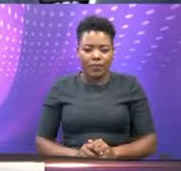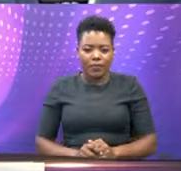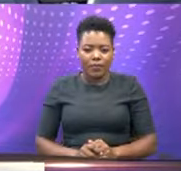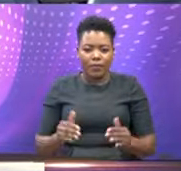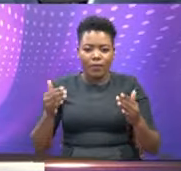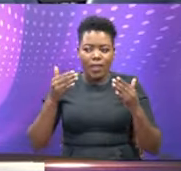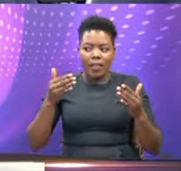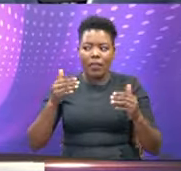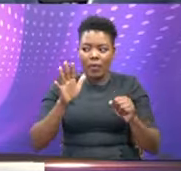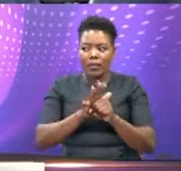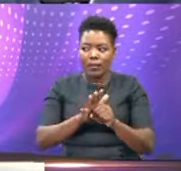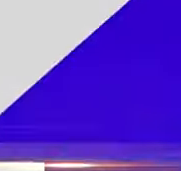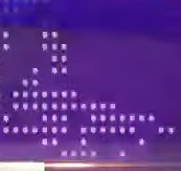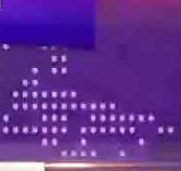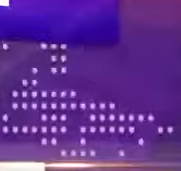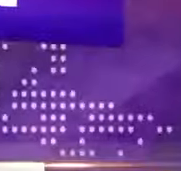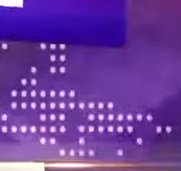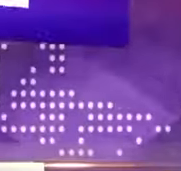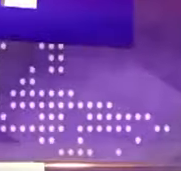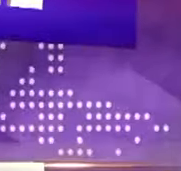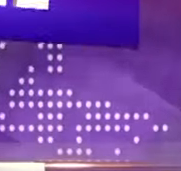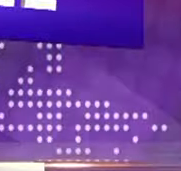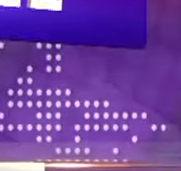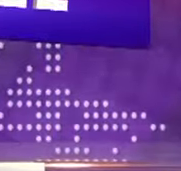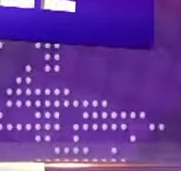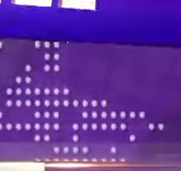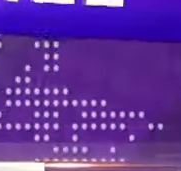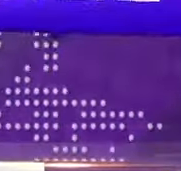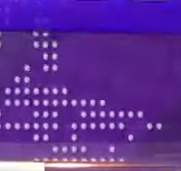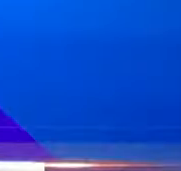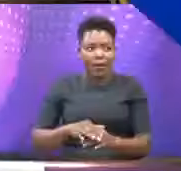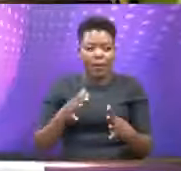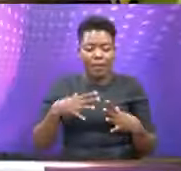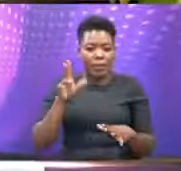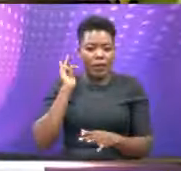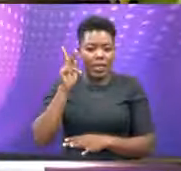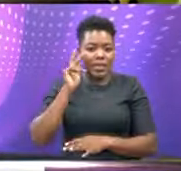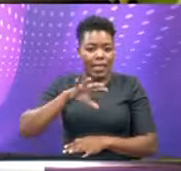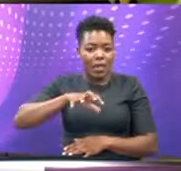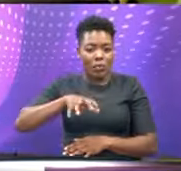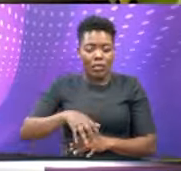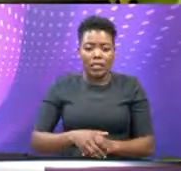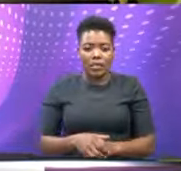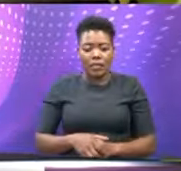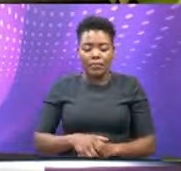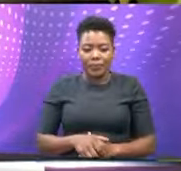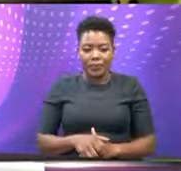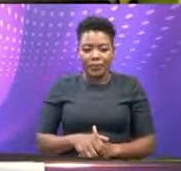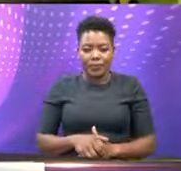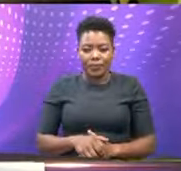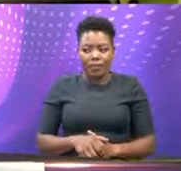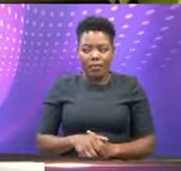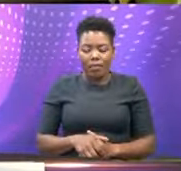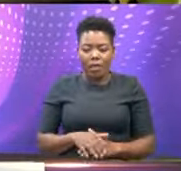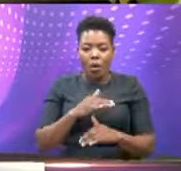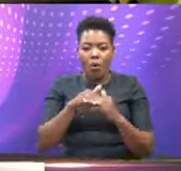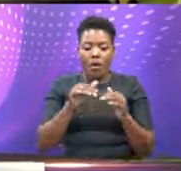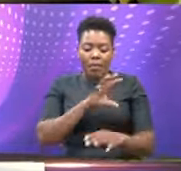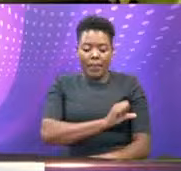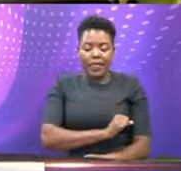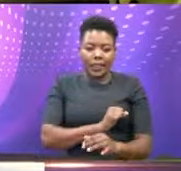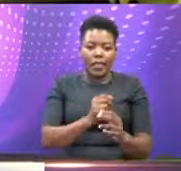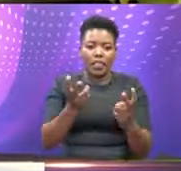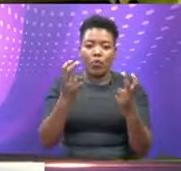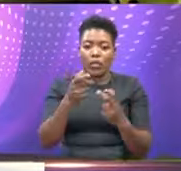Erokamano Ochieng Emmanuel. Mana ka iselero odiochieng' ma kawuono jodak e kaunti ma Kisii oketo wengegi e wang'